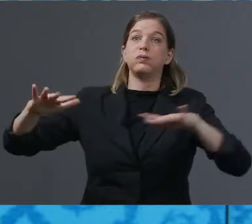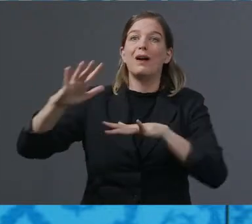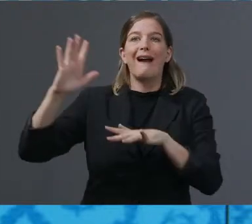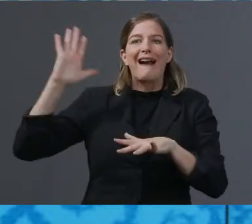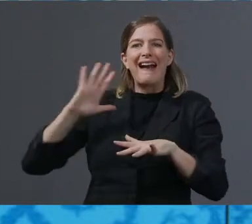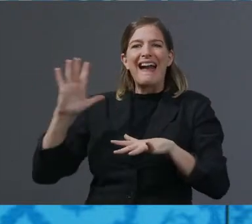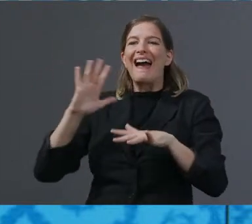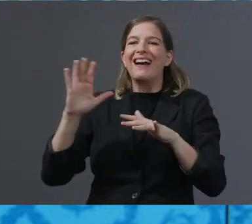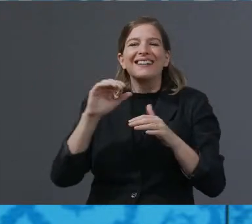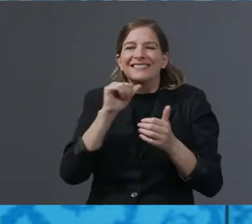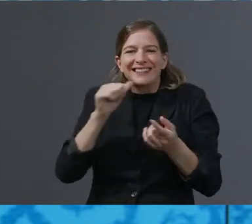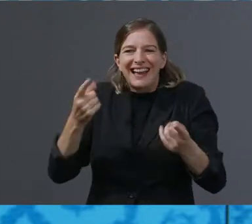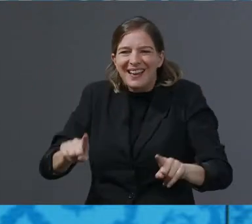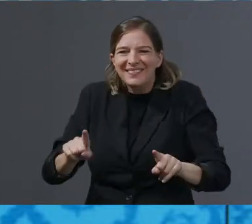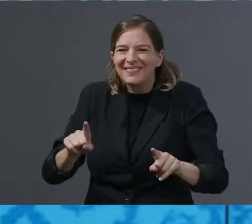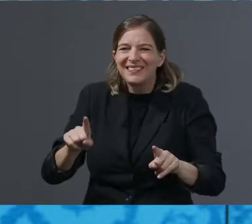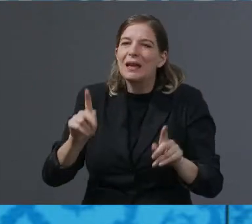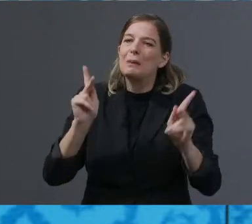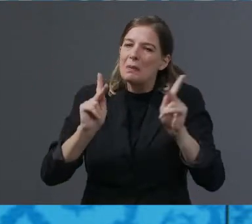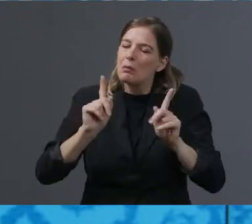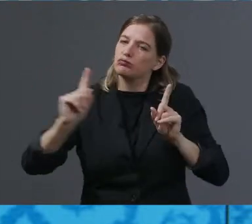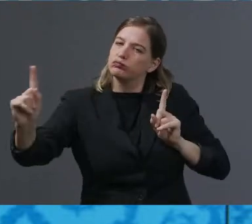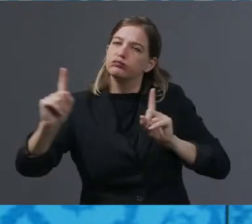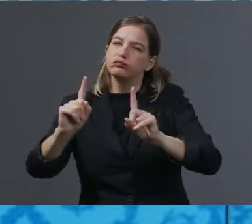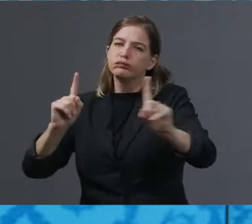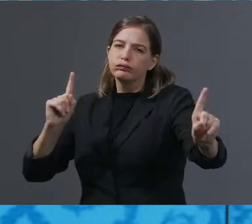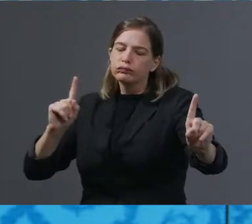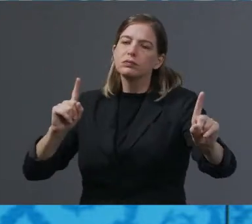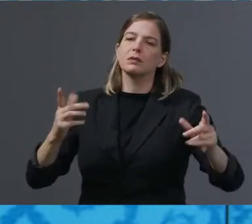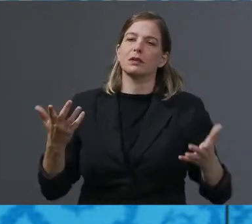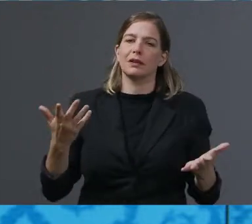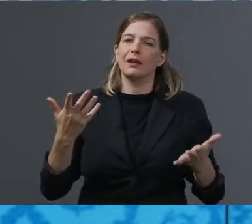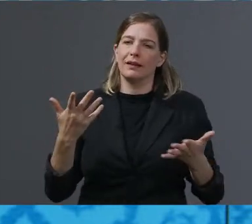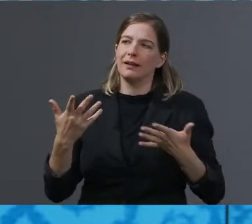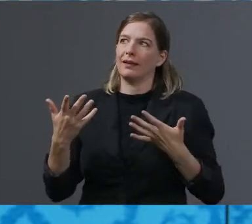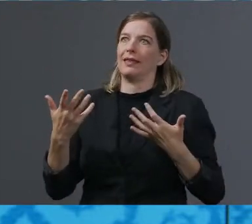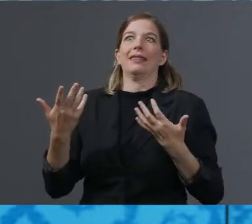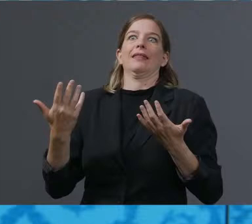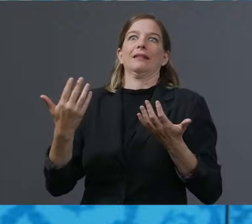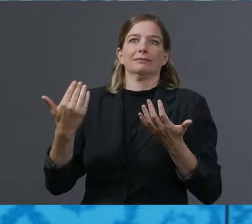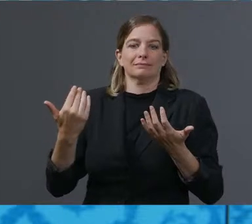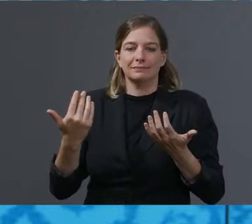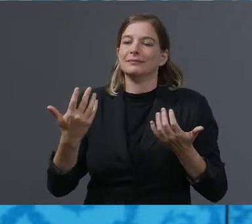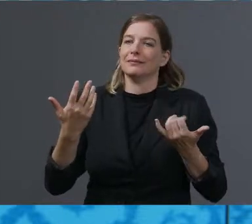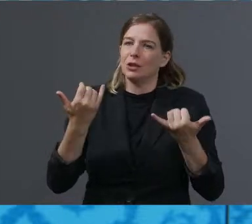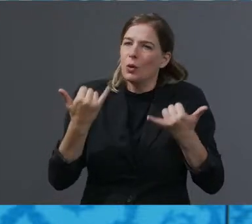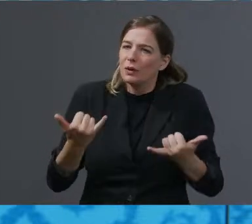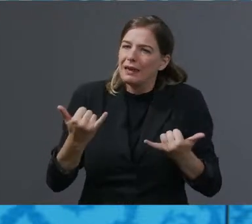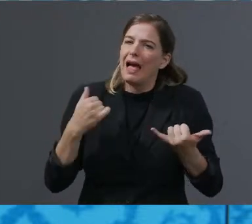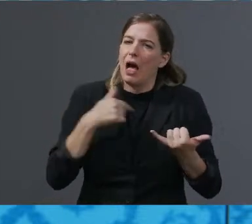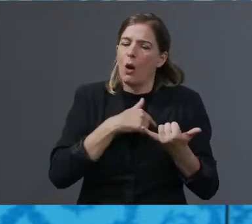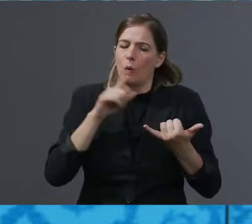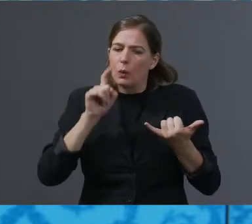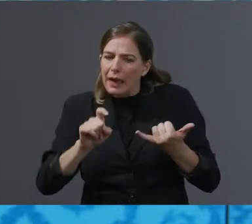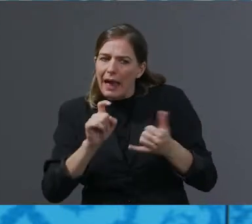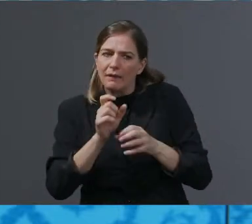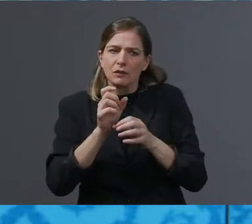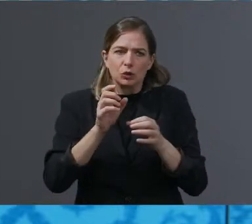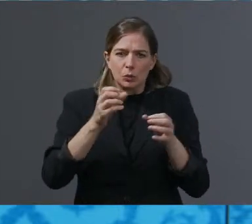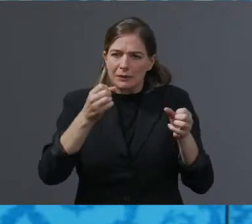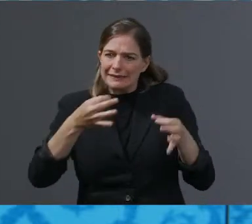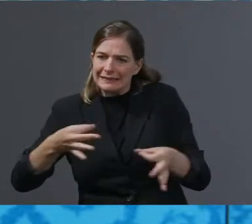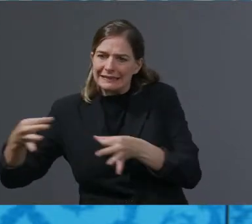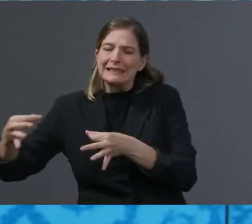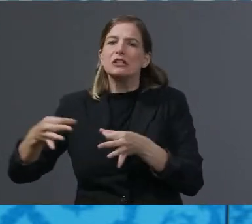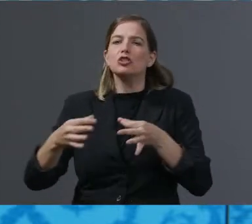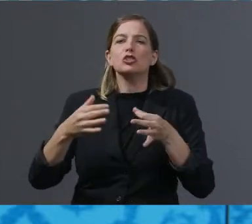So we're going to make the proper adjustments so that we can have successful results going forward. No one